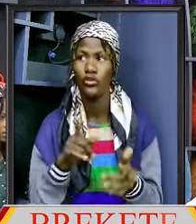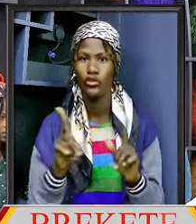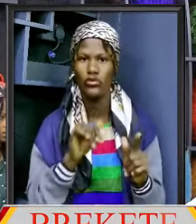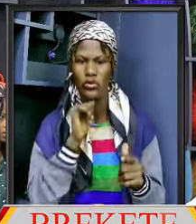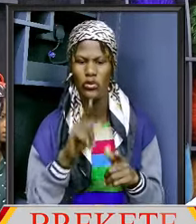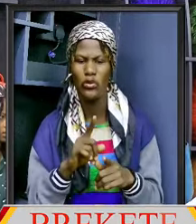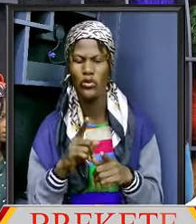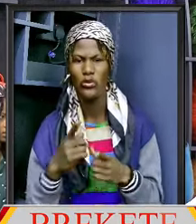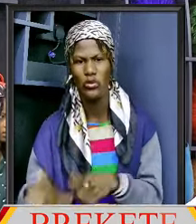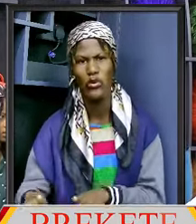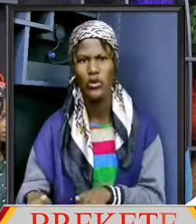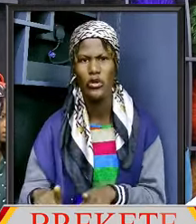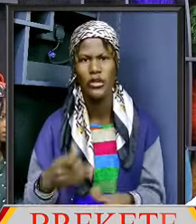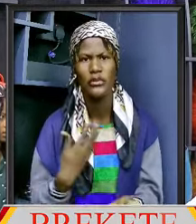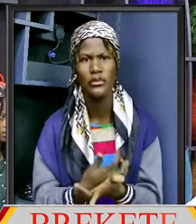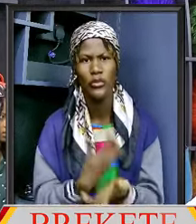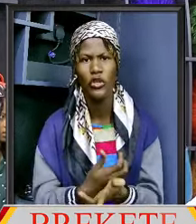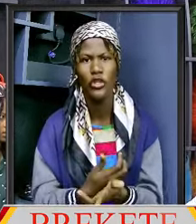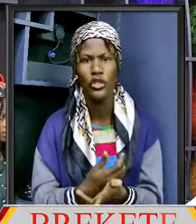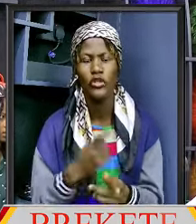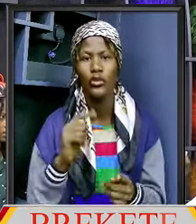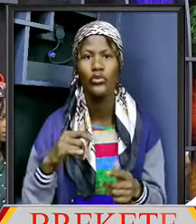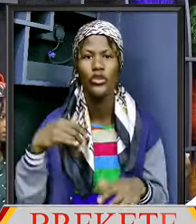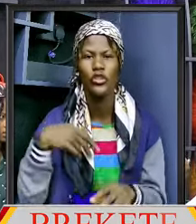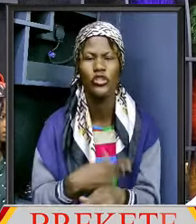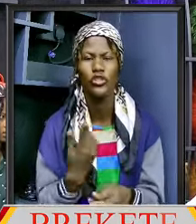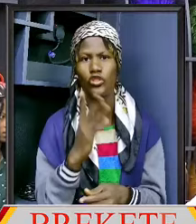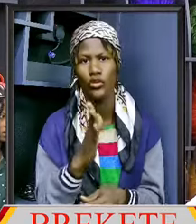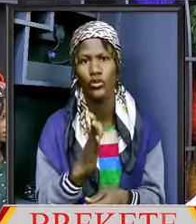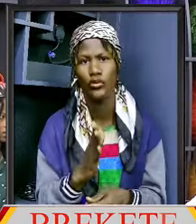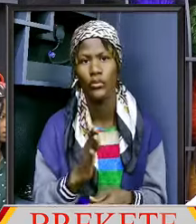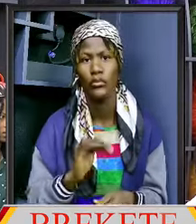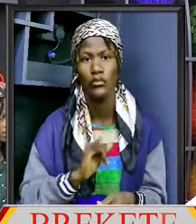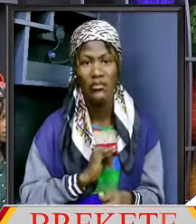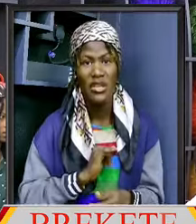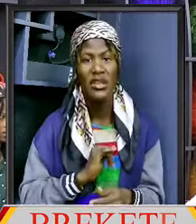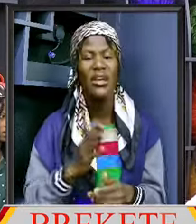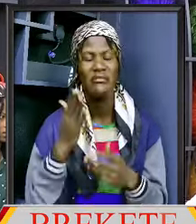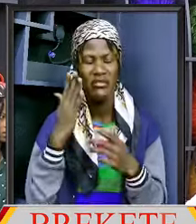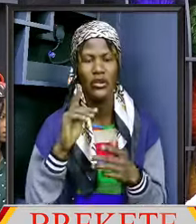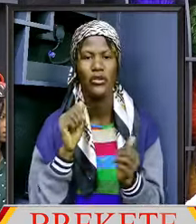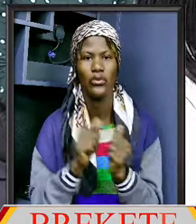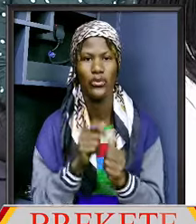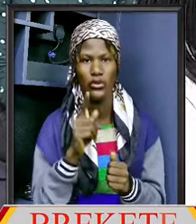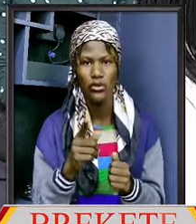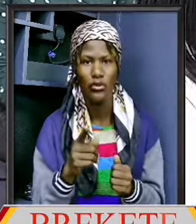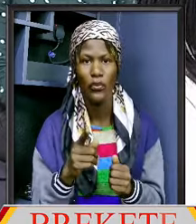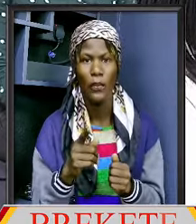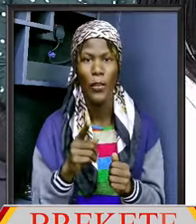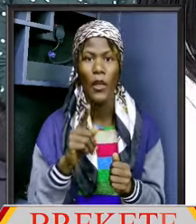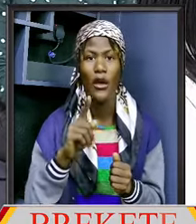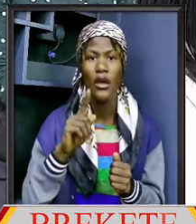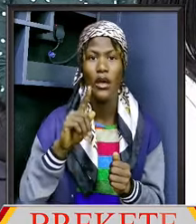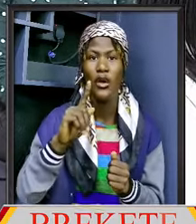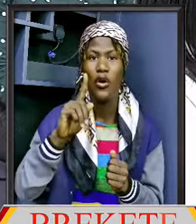you. The one where they no wounder you, you go feed that. Kelechi, I agree with you. Quack plenty. And part